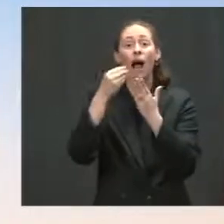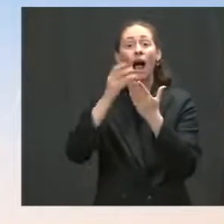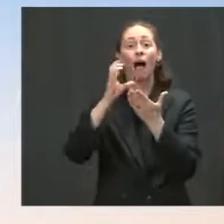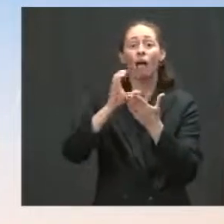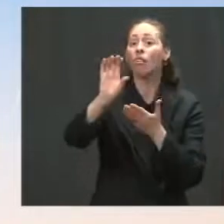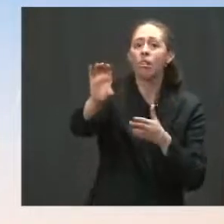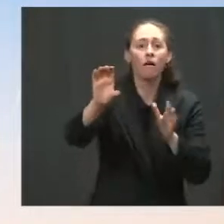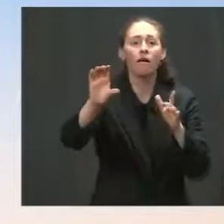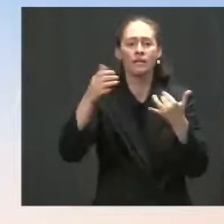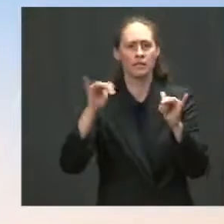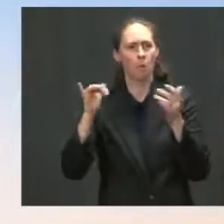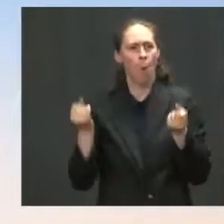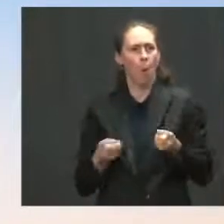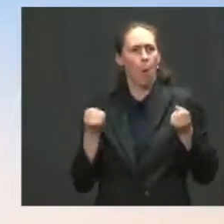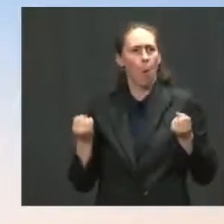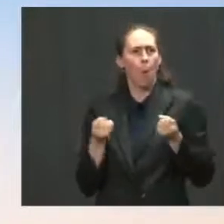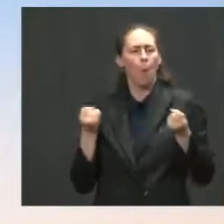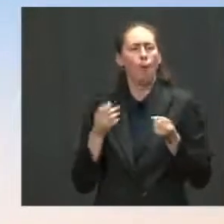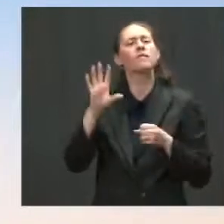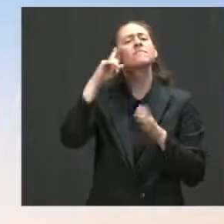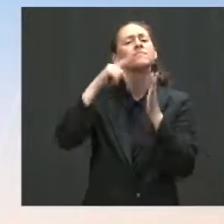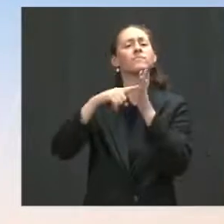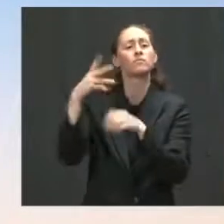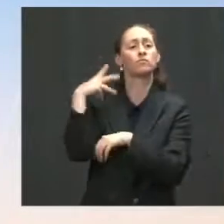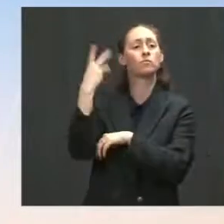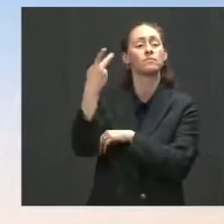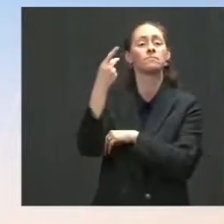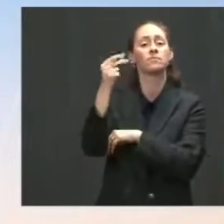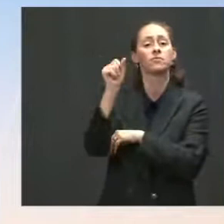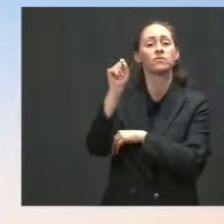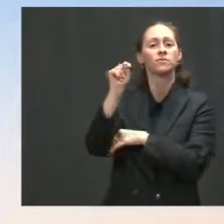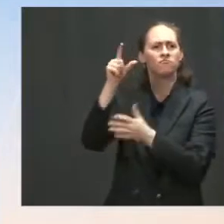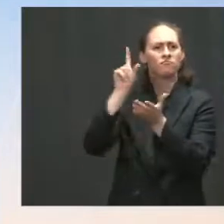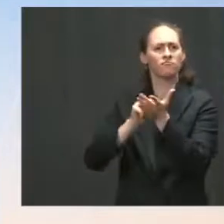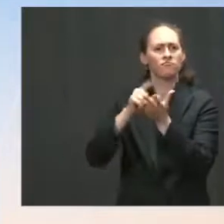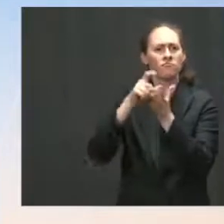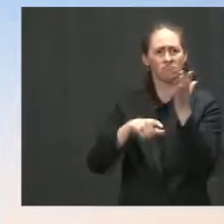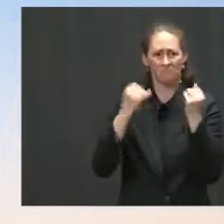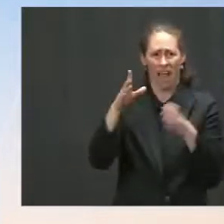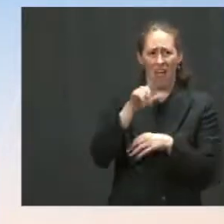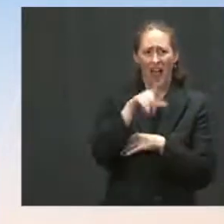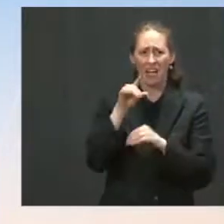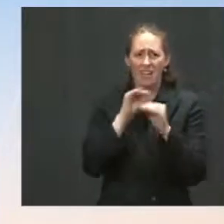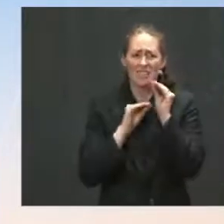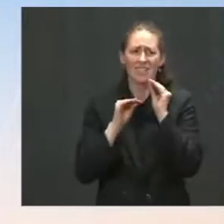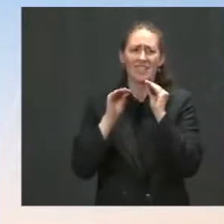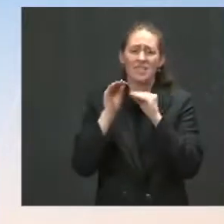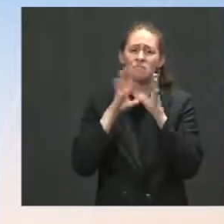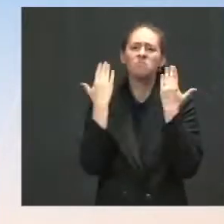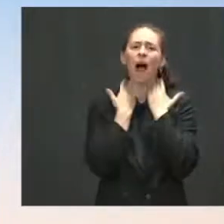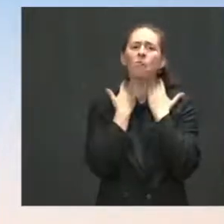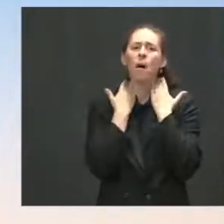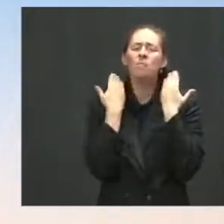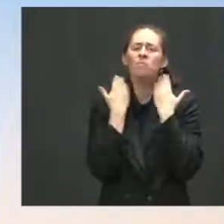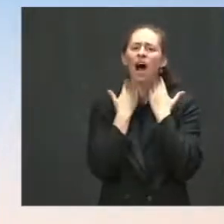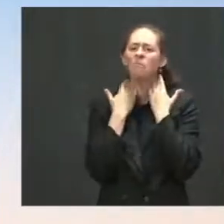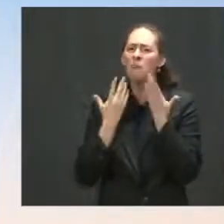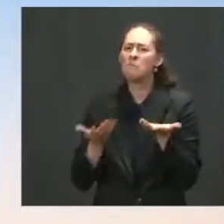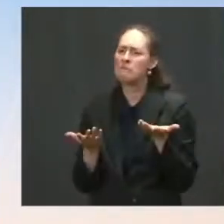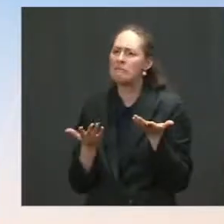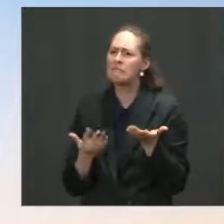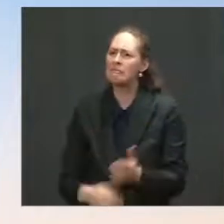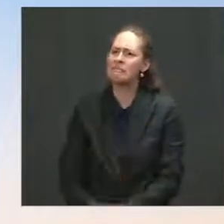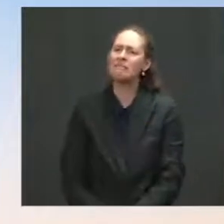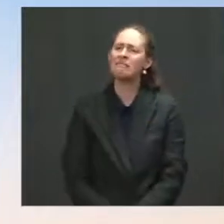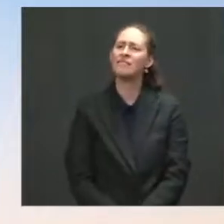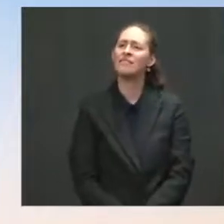could drive thousands of minor landlords to bankruptcy. Well, that's exactly why, and I'm happy to have you as a partner in this effort. We